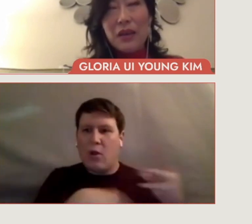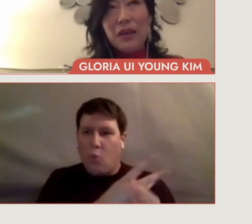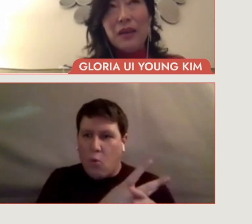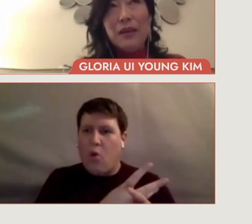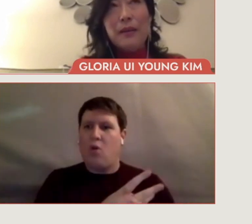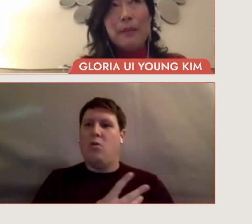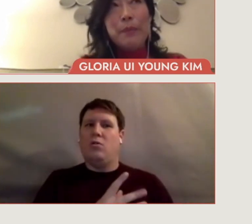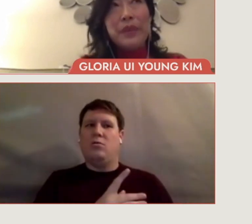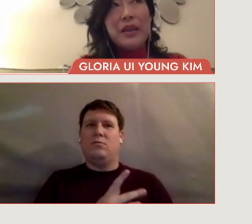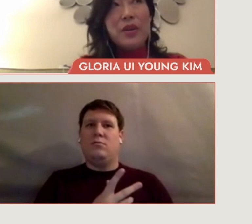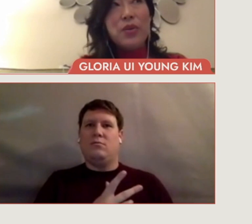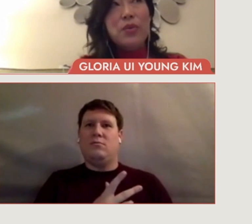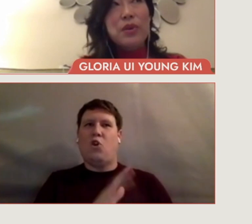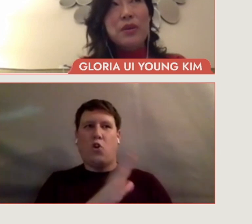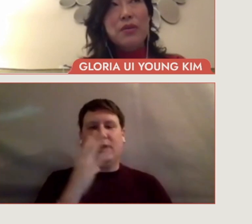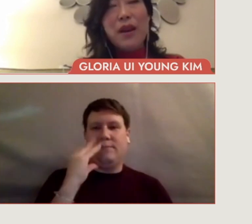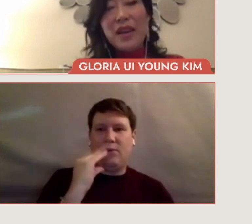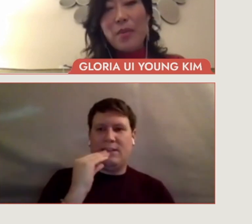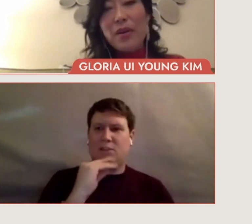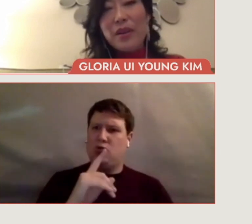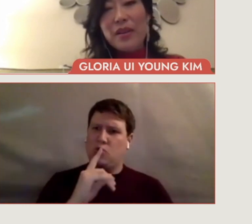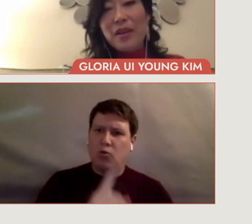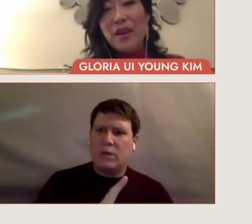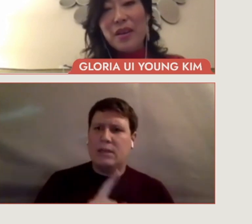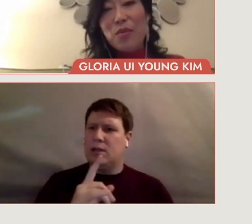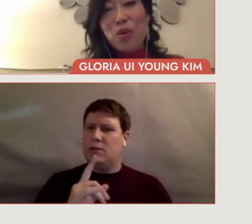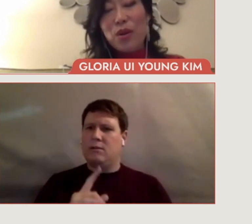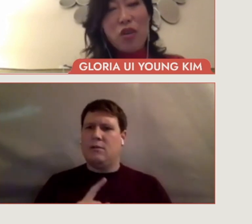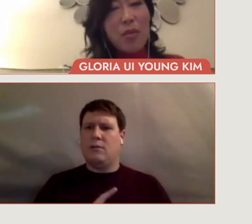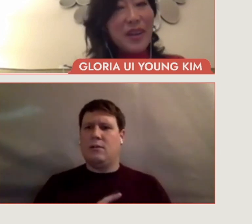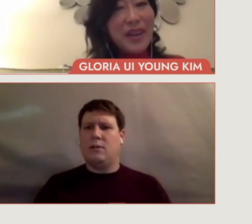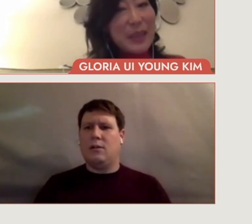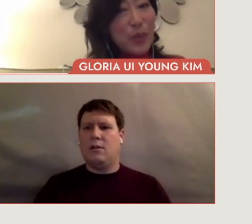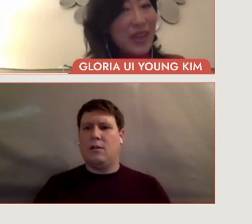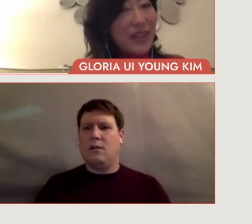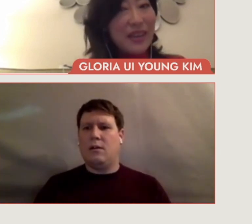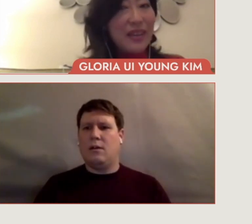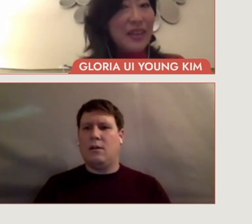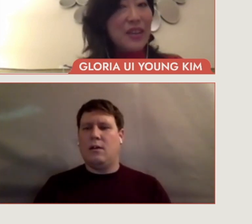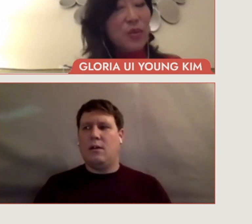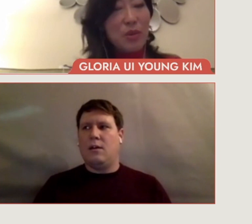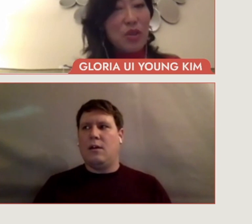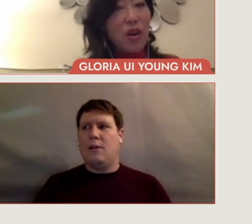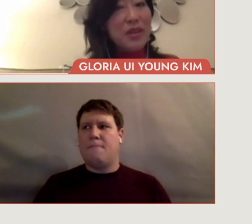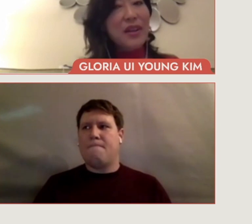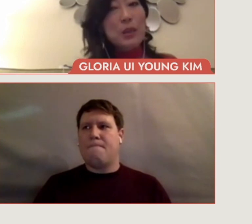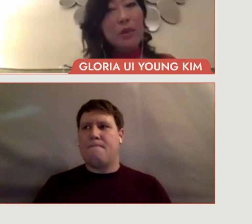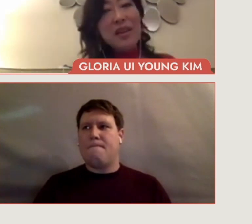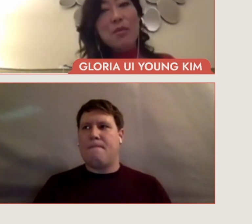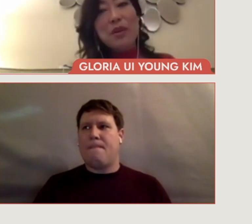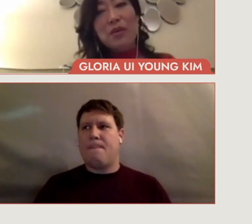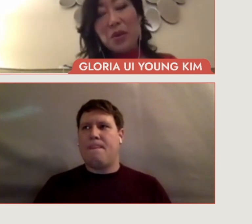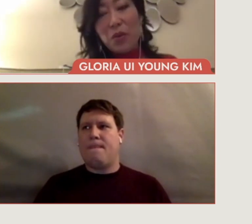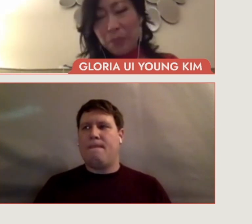like, you know, writing about it in a more traumatized way, like that she would be traumatized by